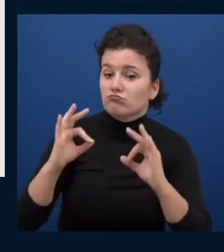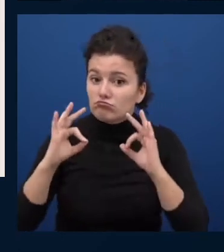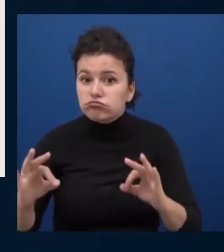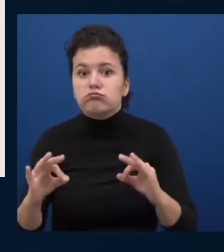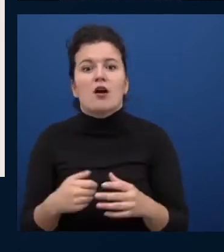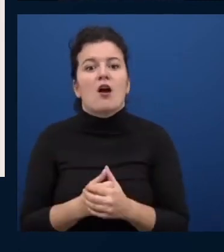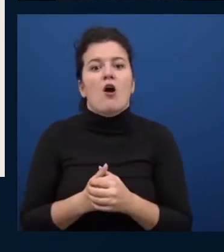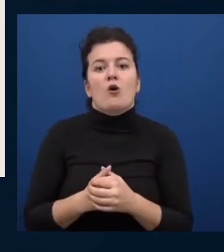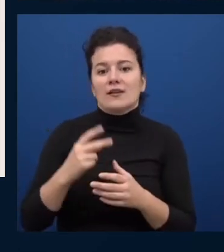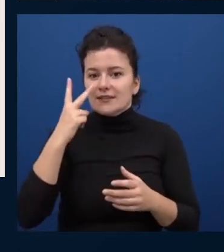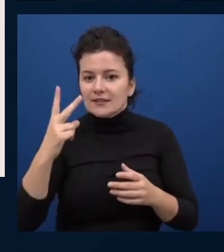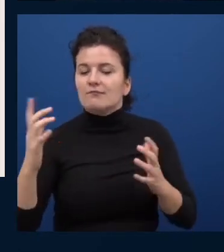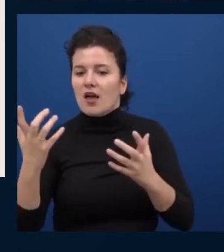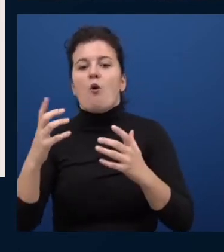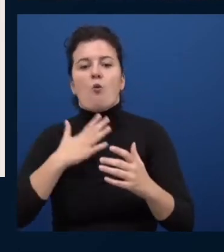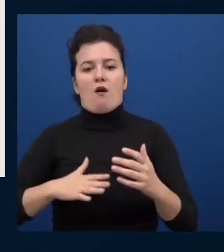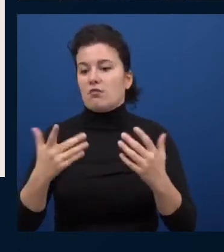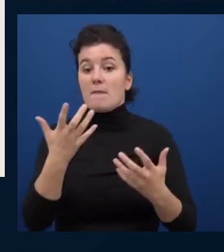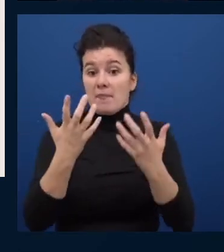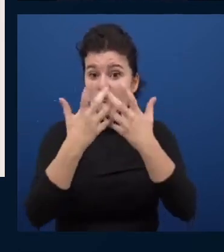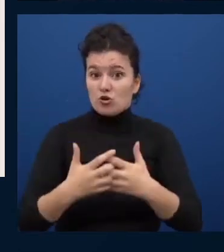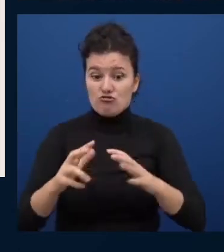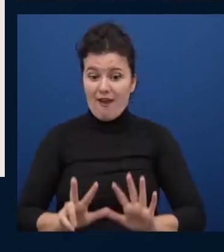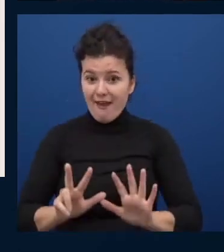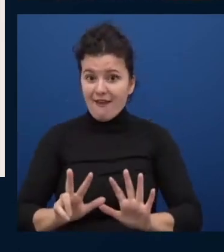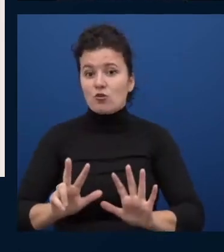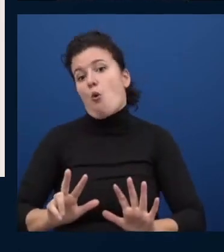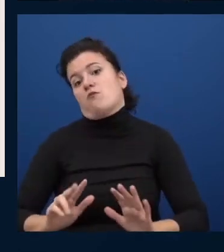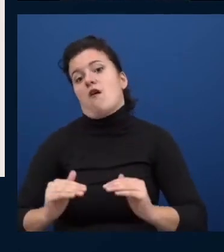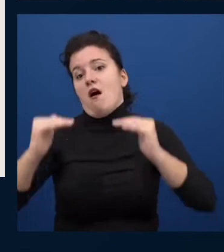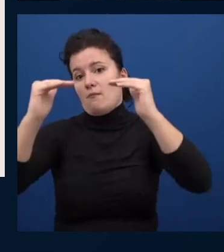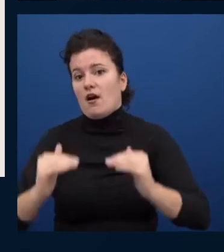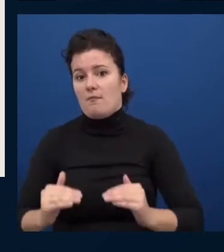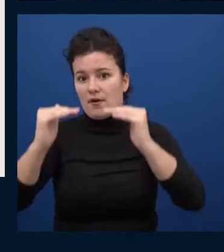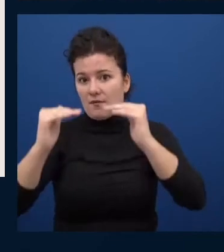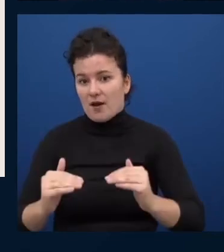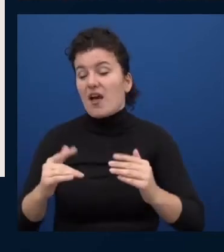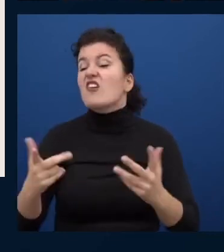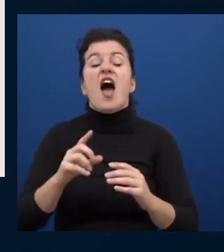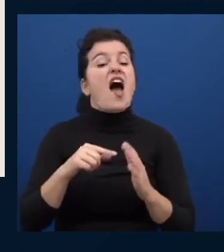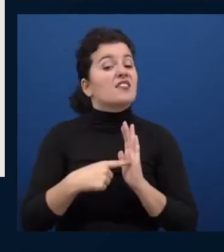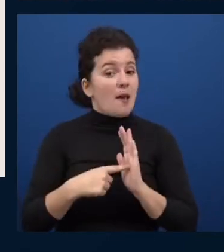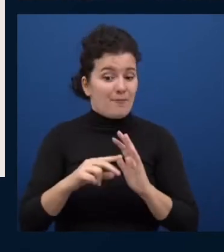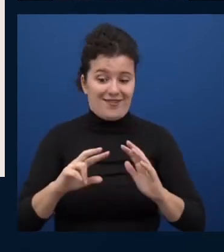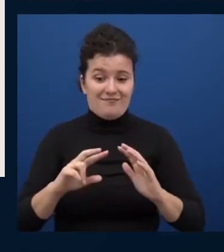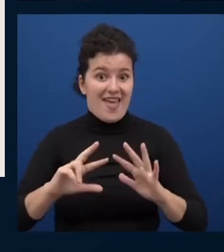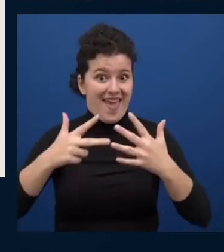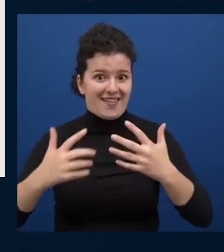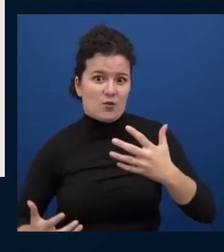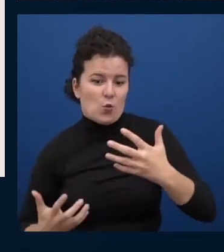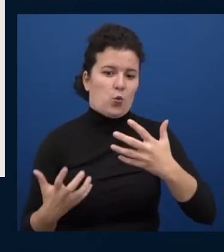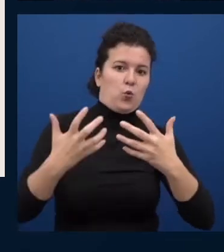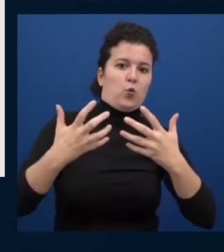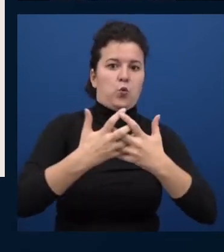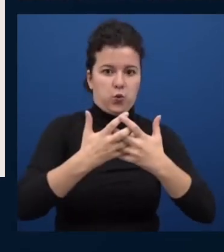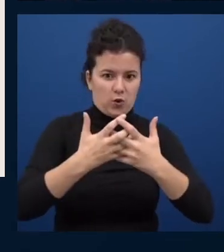try to merge it down to 8. And as anything that's moved into 8, of course, it's going to be part of the